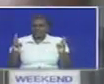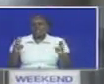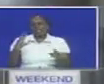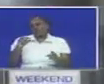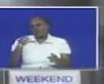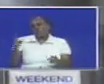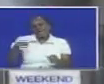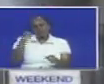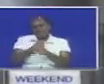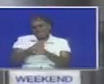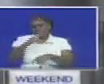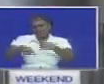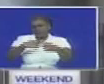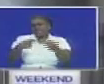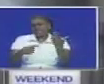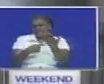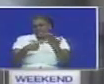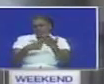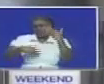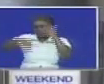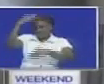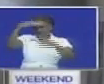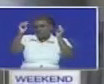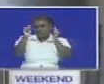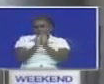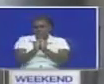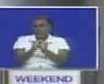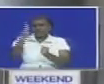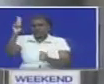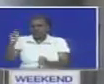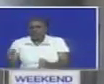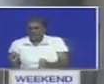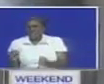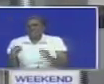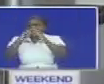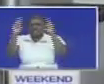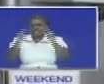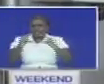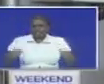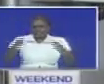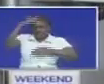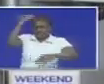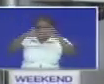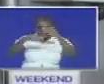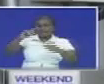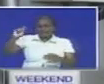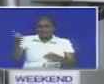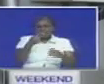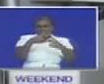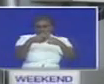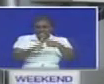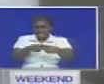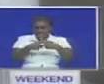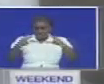at it. Technical University, in conjunction with United States International University and the Kenya Industrial Research